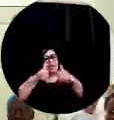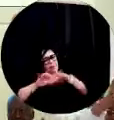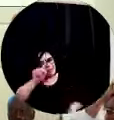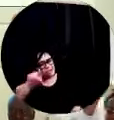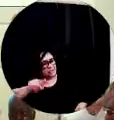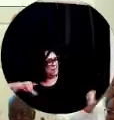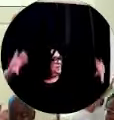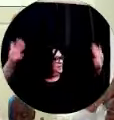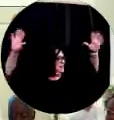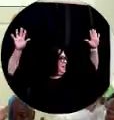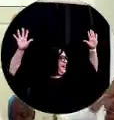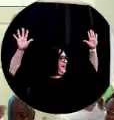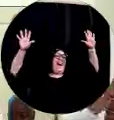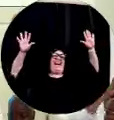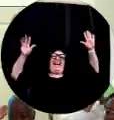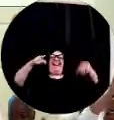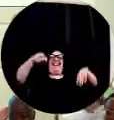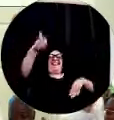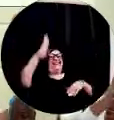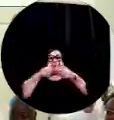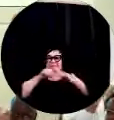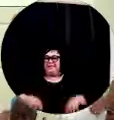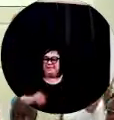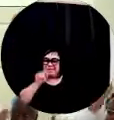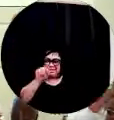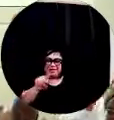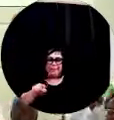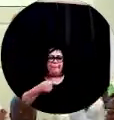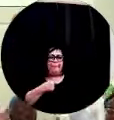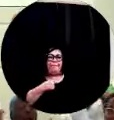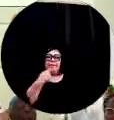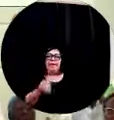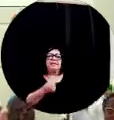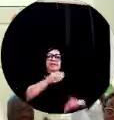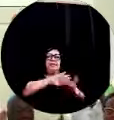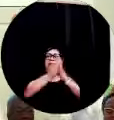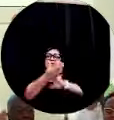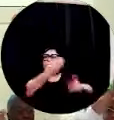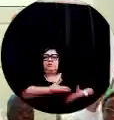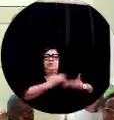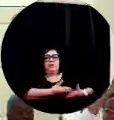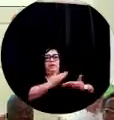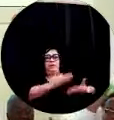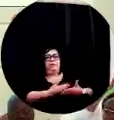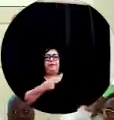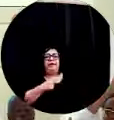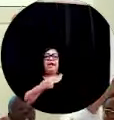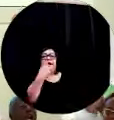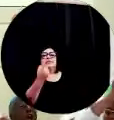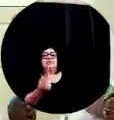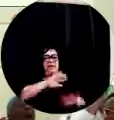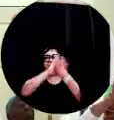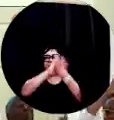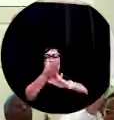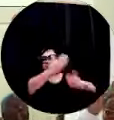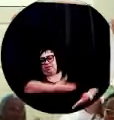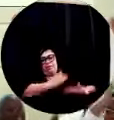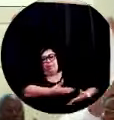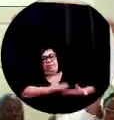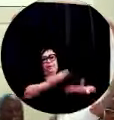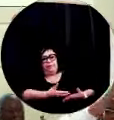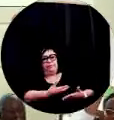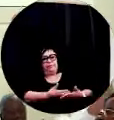I say God bless you. I say cheer up. I said, cheer up.